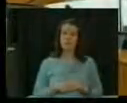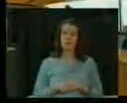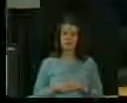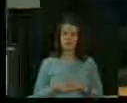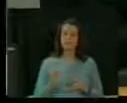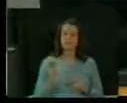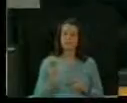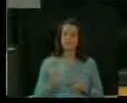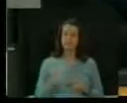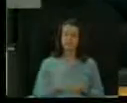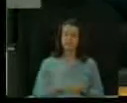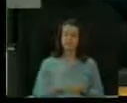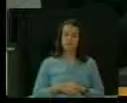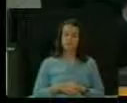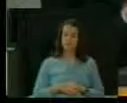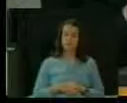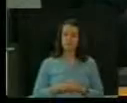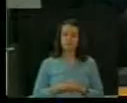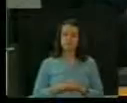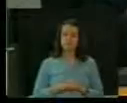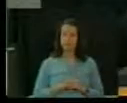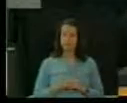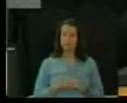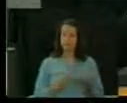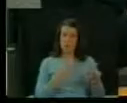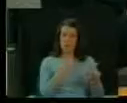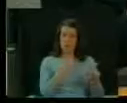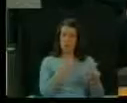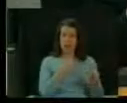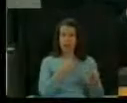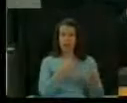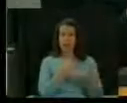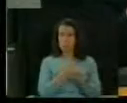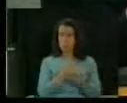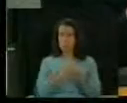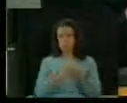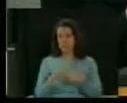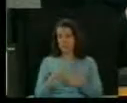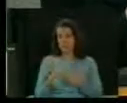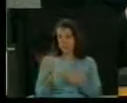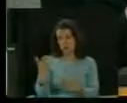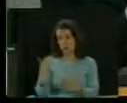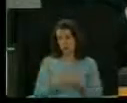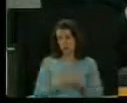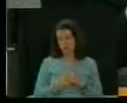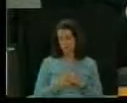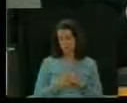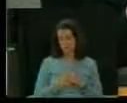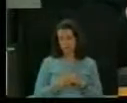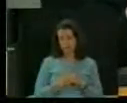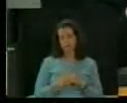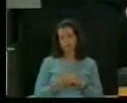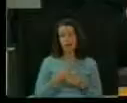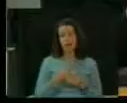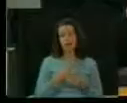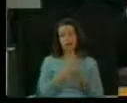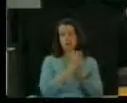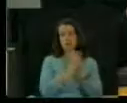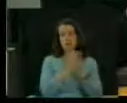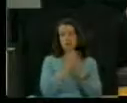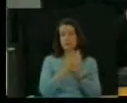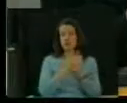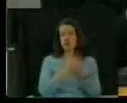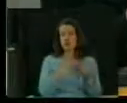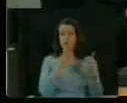Okay. Before we get over to you, I'd like to make a substitute motion to ask the law director